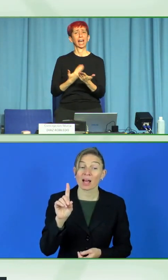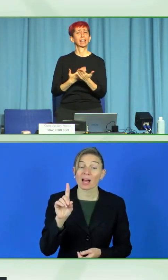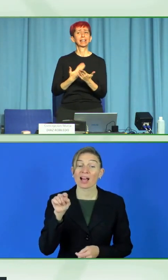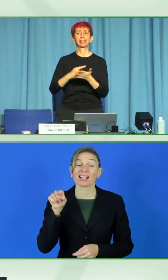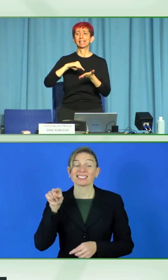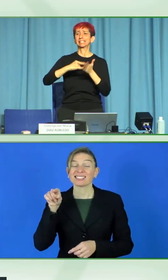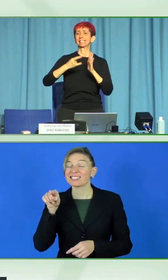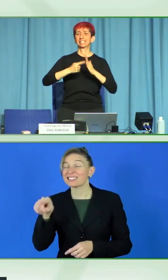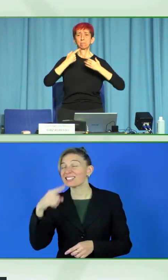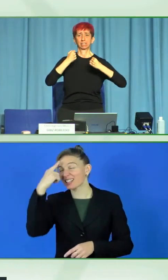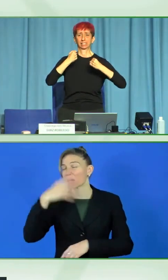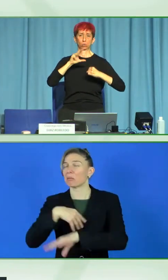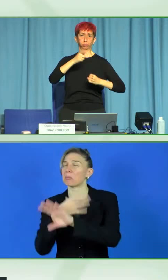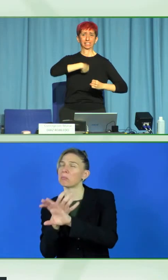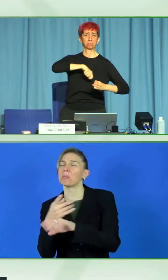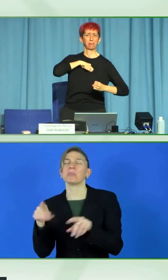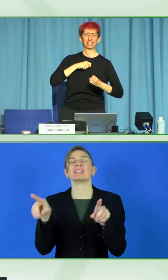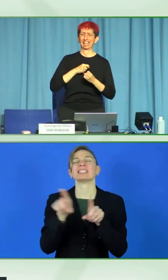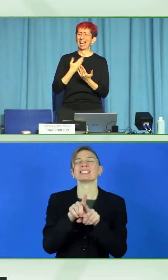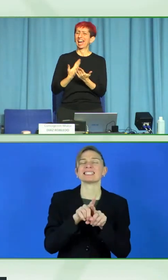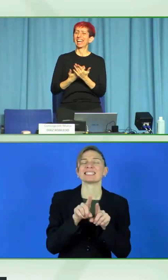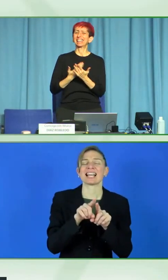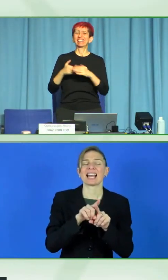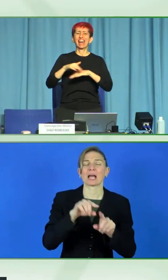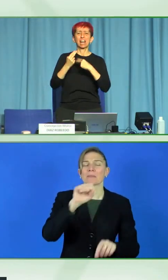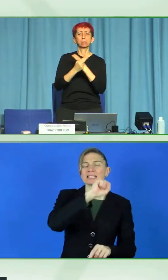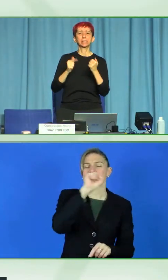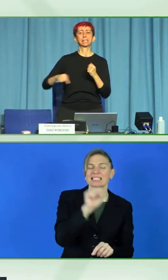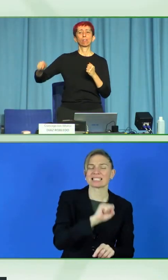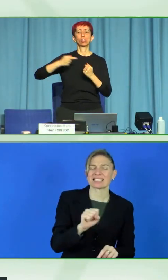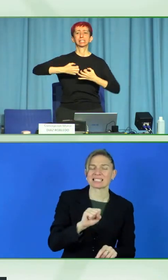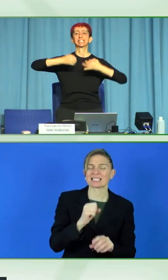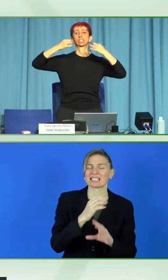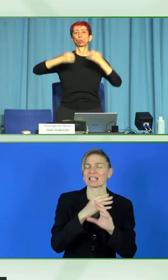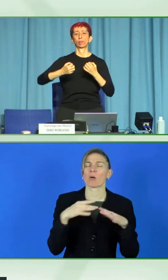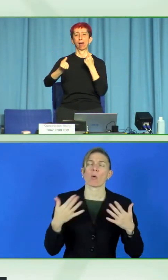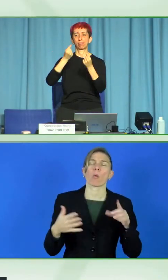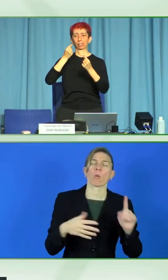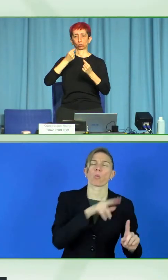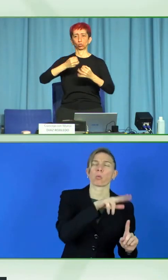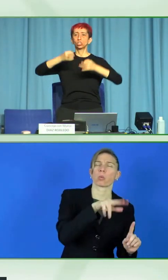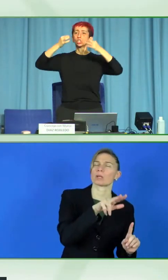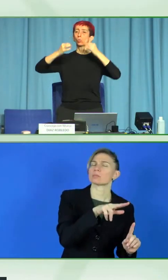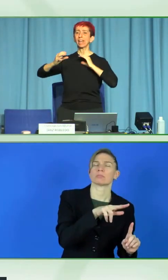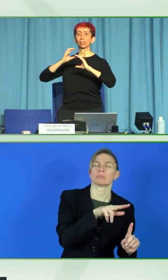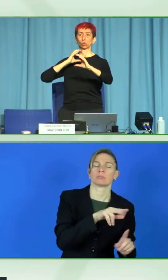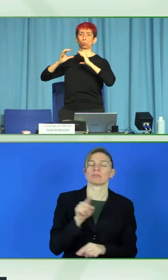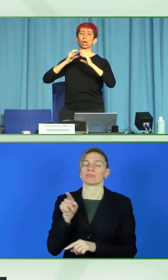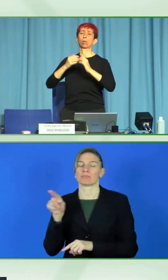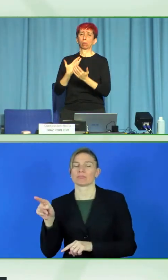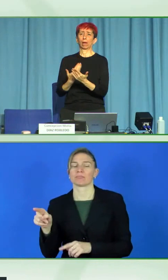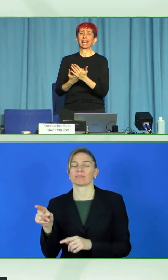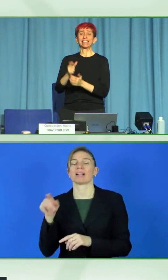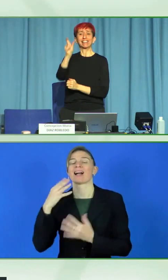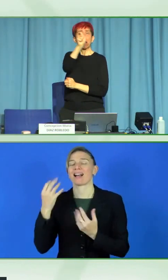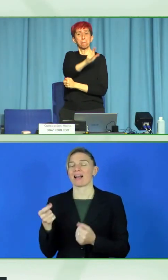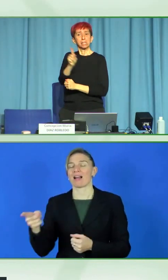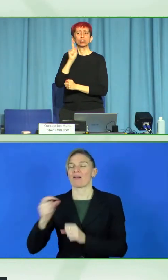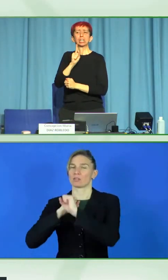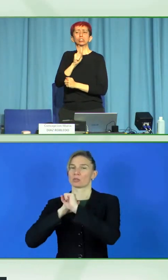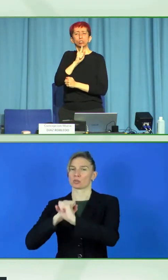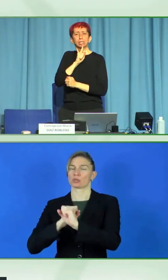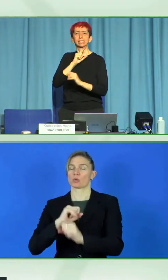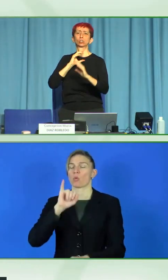WhatsApp, because it complies with the security iOS 27001